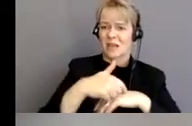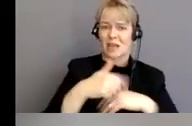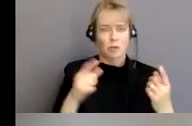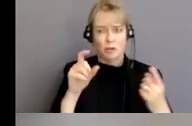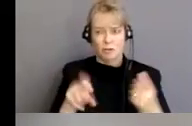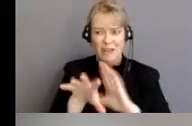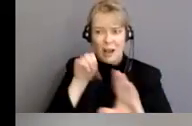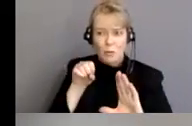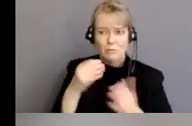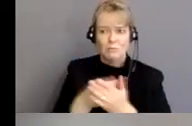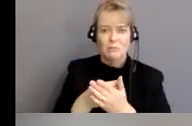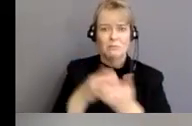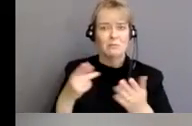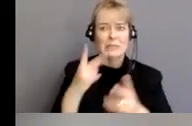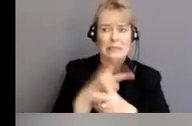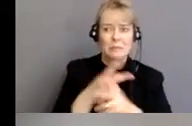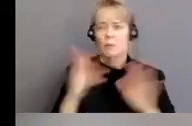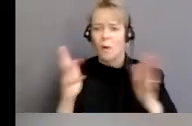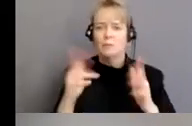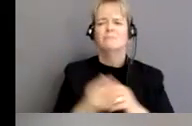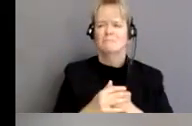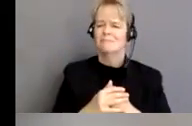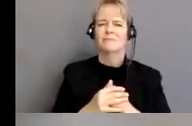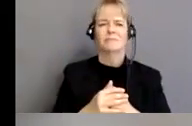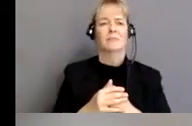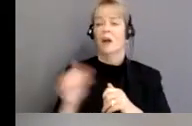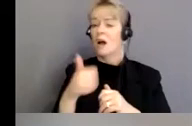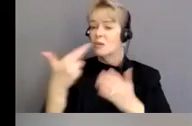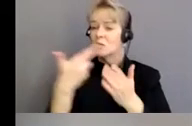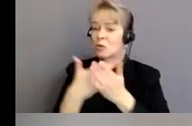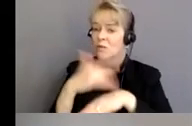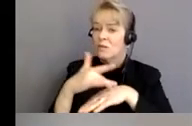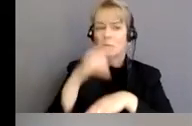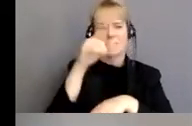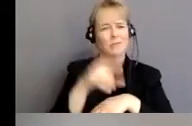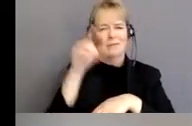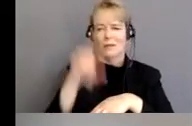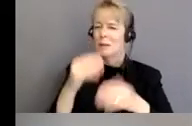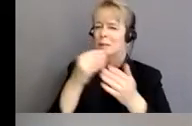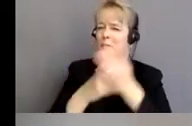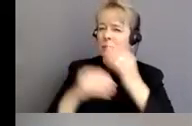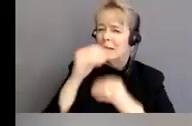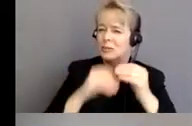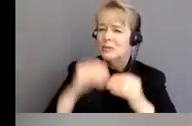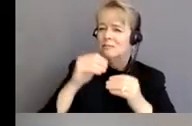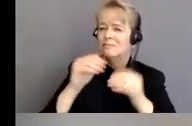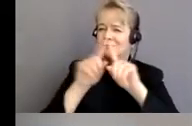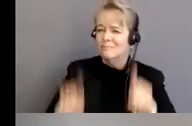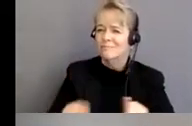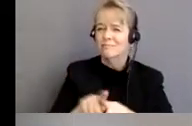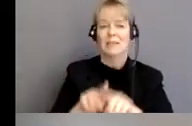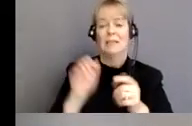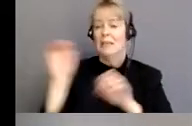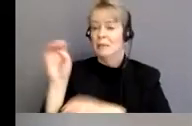Other resources that you can find. Lots of budgets, worksheets. I talked about that emergency fund calculator, the spending